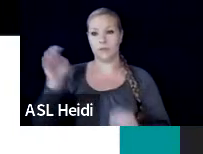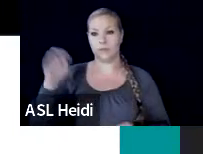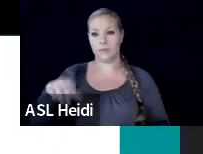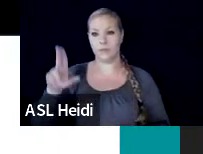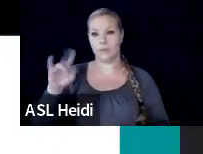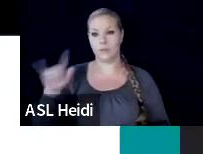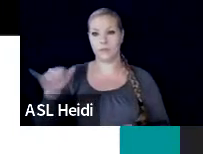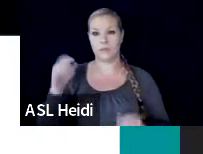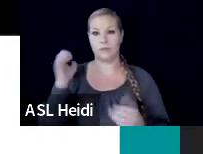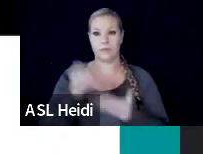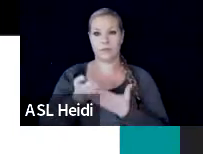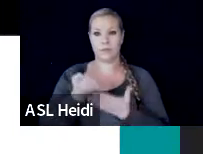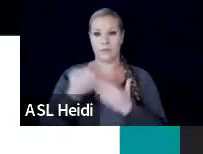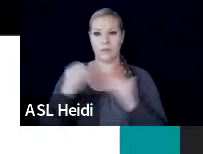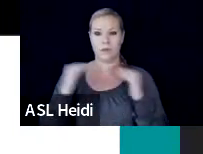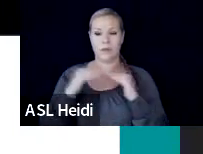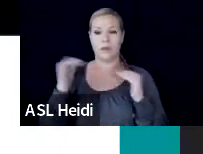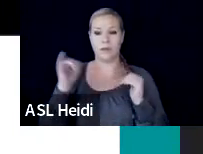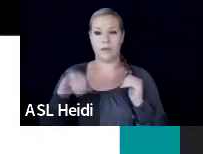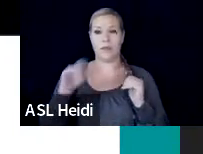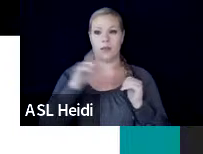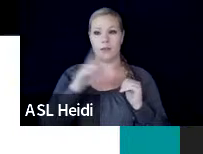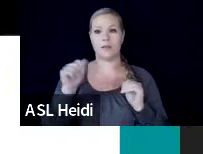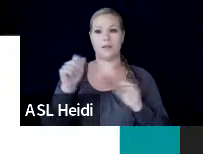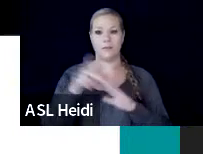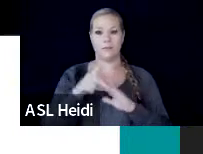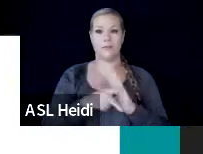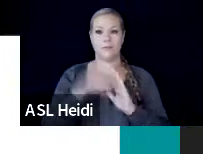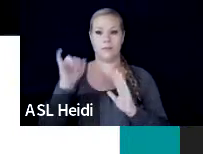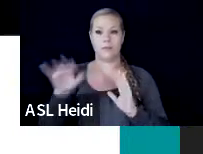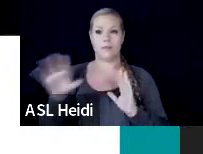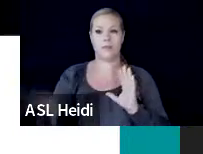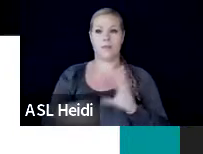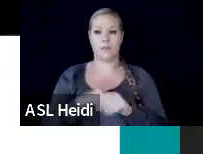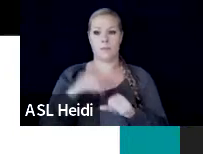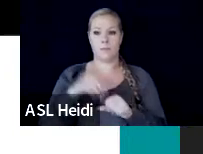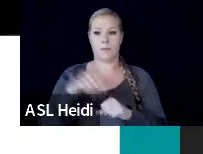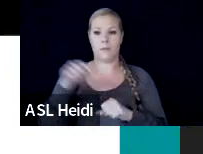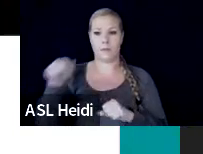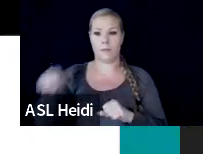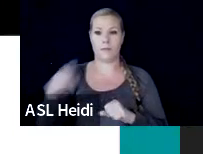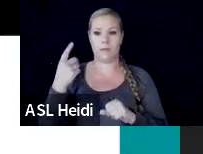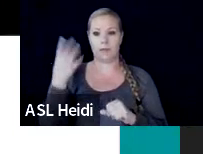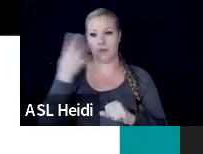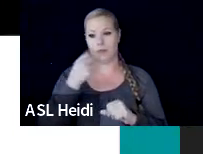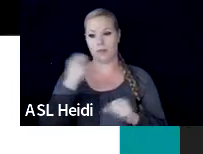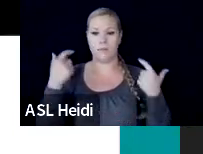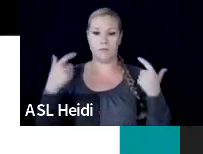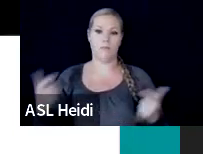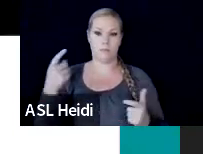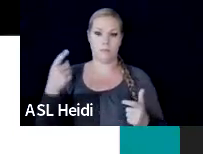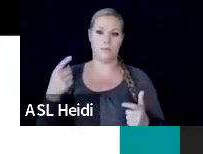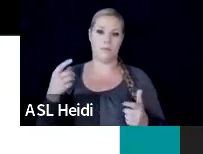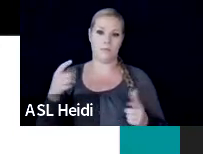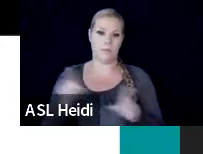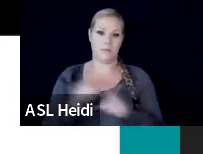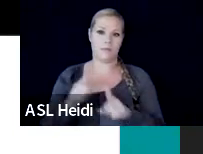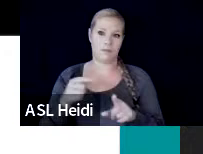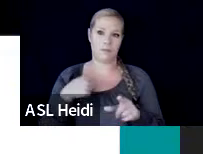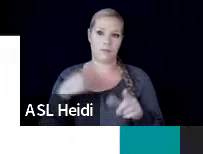justice are certainly principles that will play into this pretty significantly as we look to